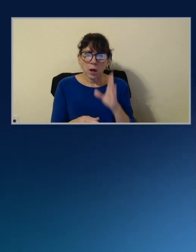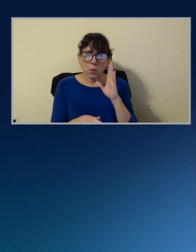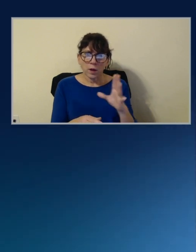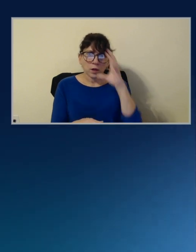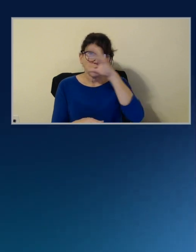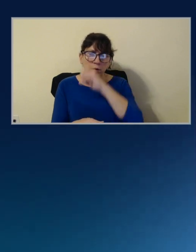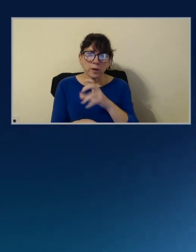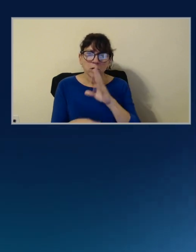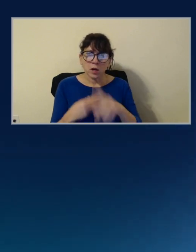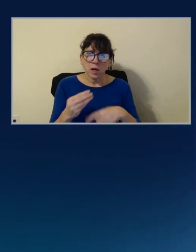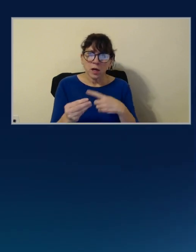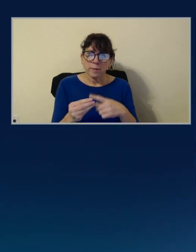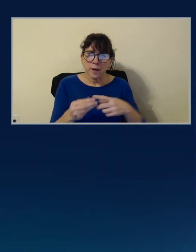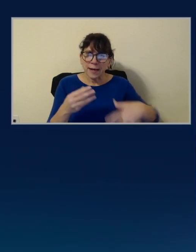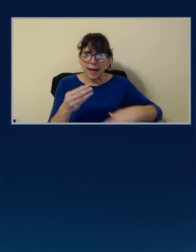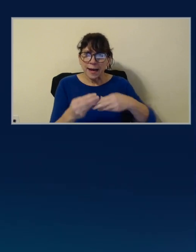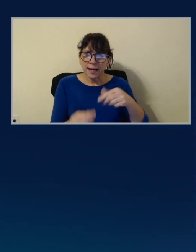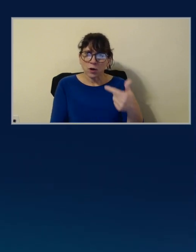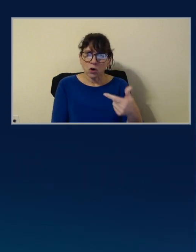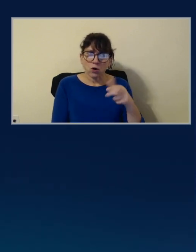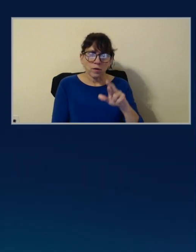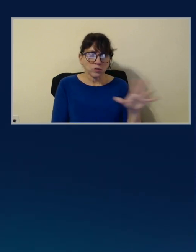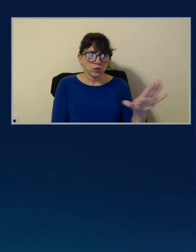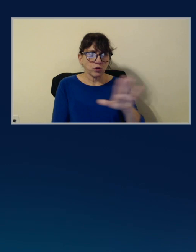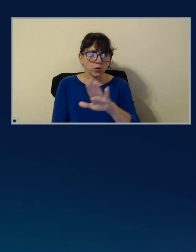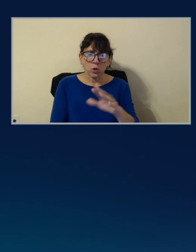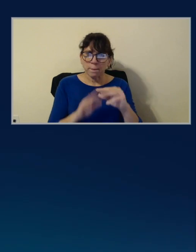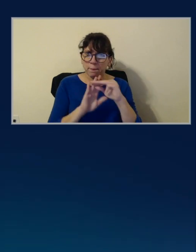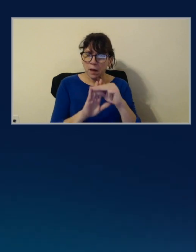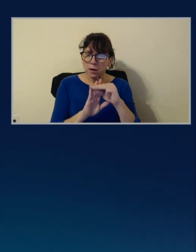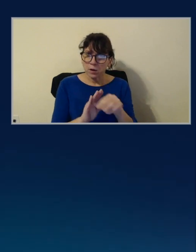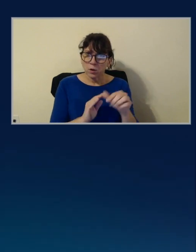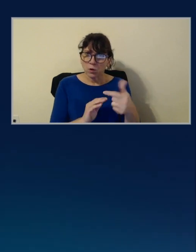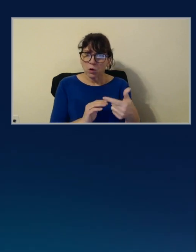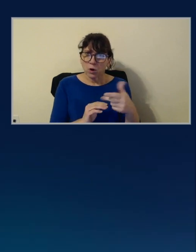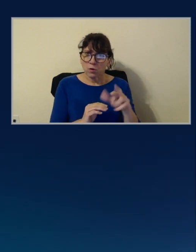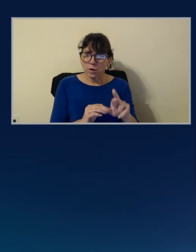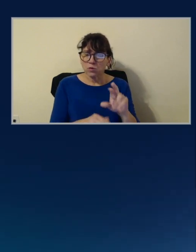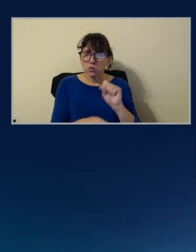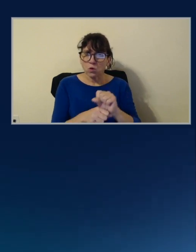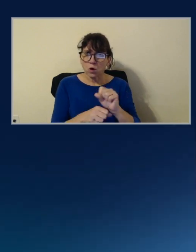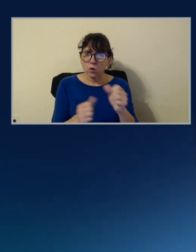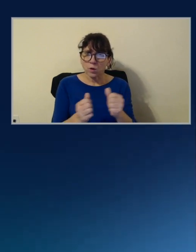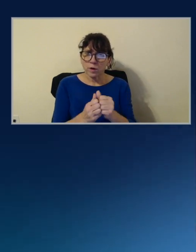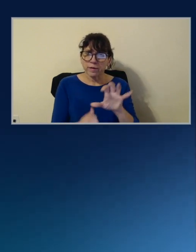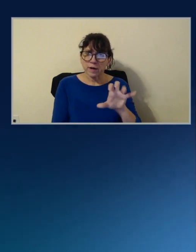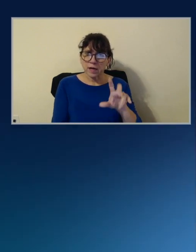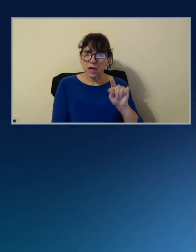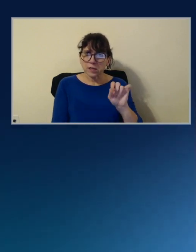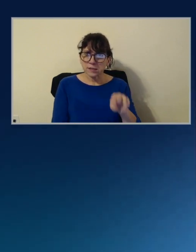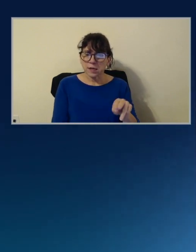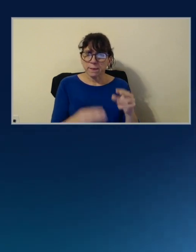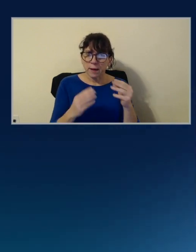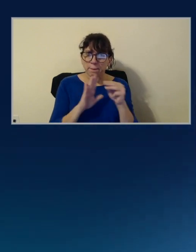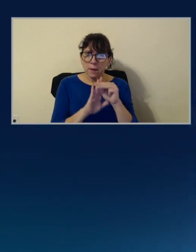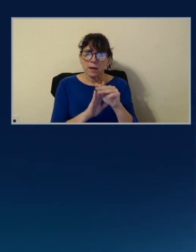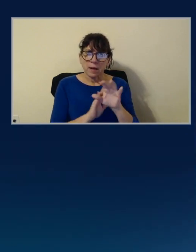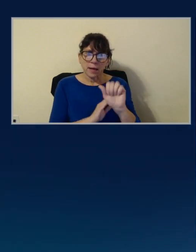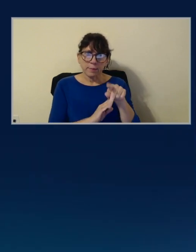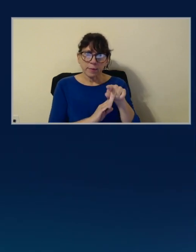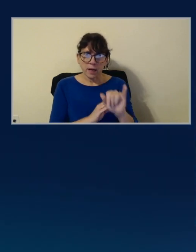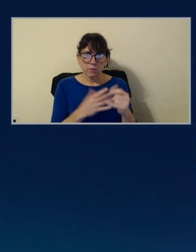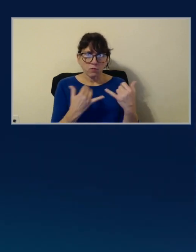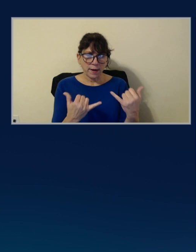about adding guardrails to your own models. Do guardrails work with custom models? Yeah, so it is actually an API at the moment, just Okay. for the